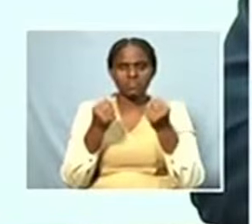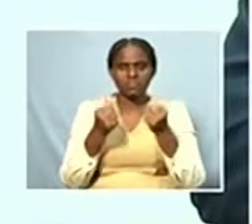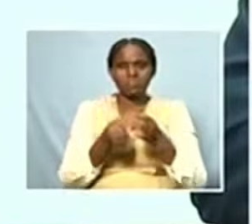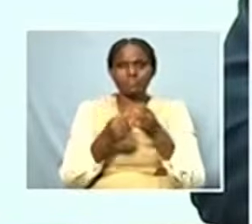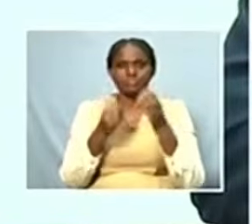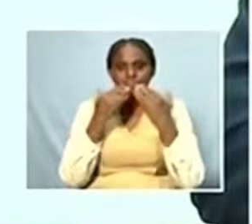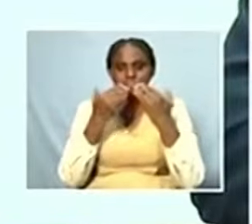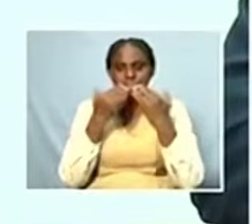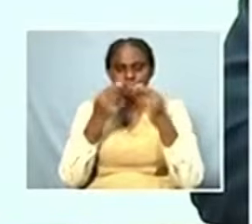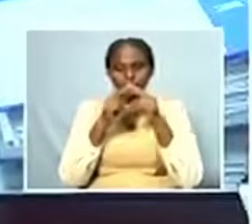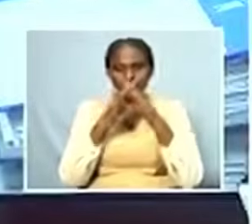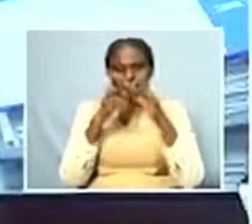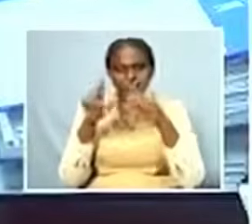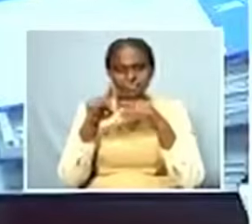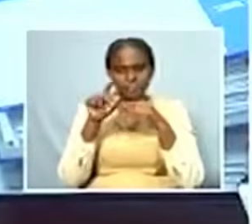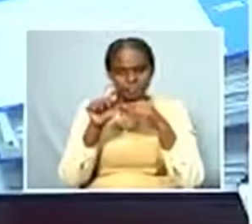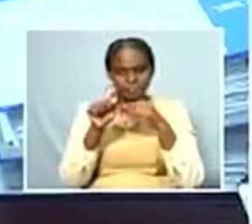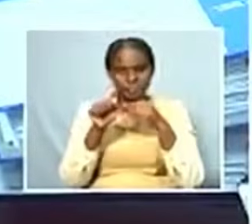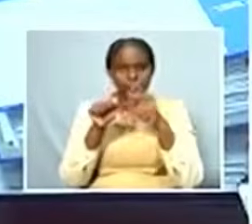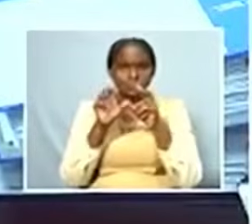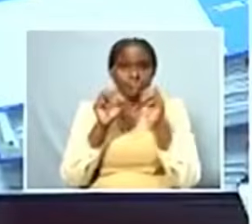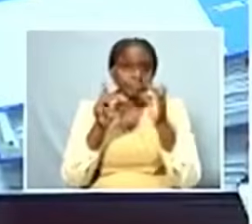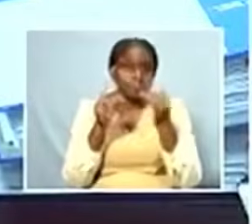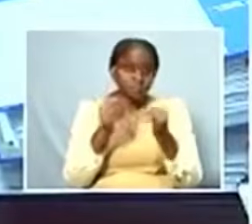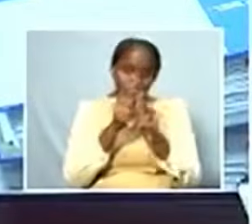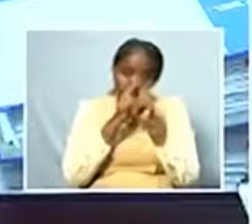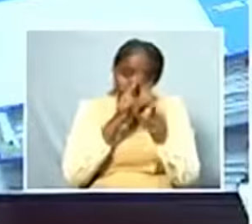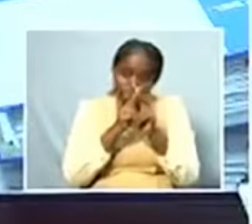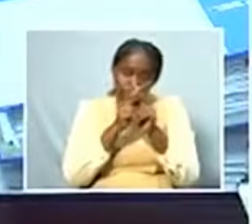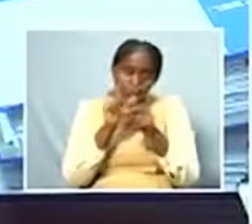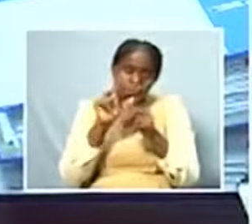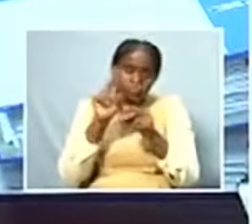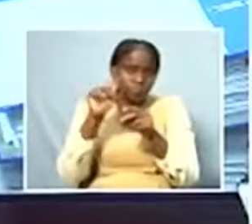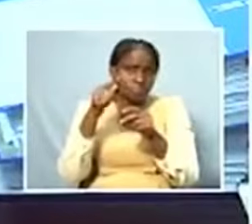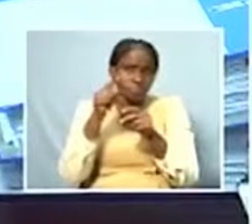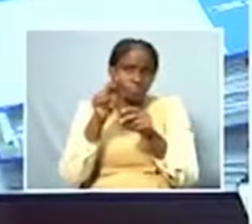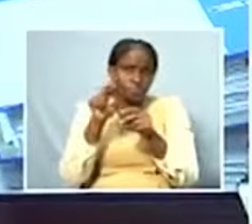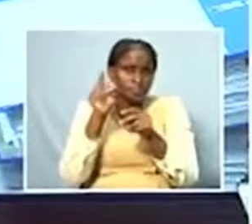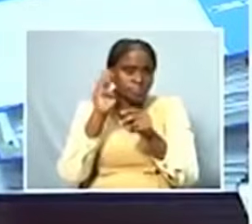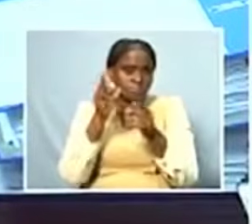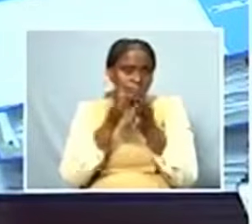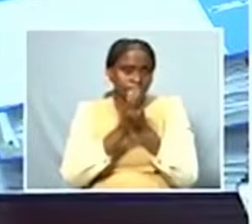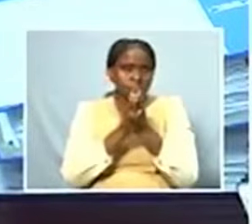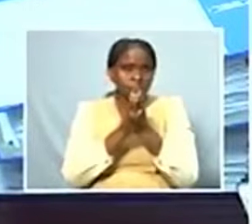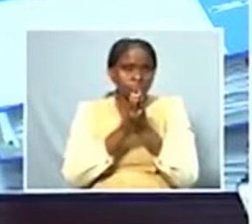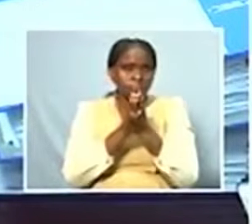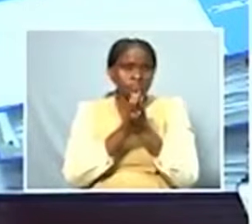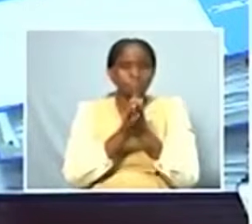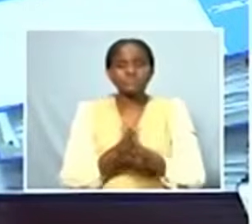Okay, thank you, PS. Is it okay? Honorable Lungu, you have an intervention. Then I'll ask. You can proceed.